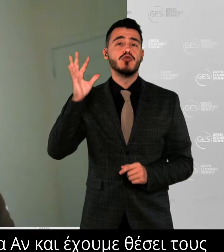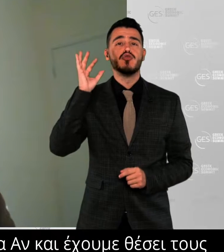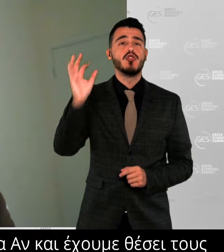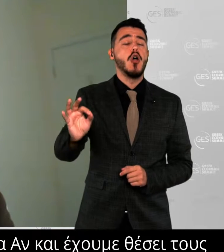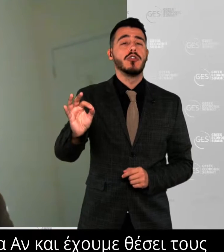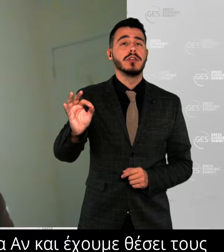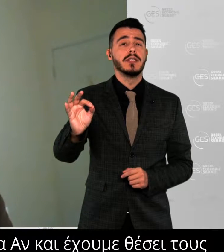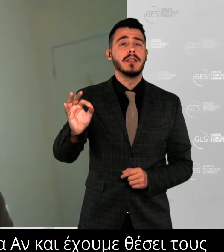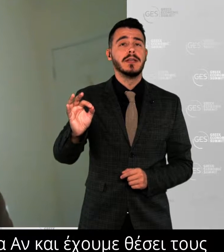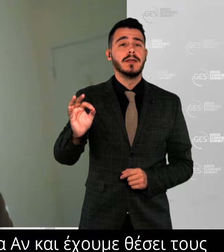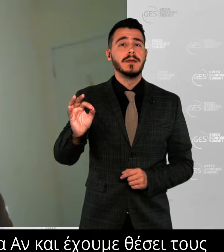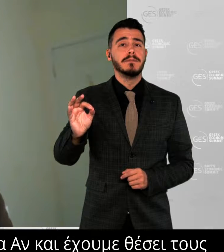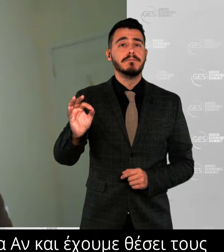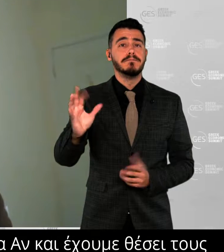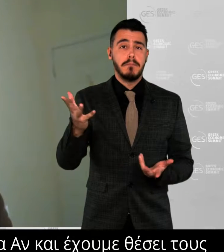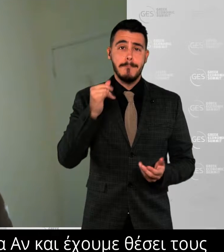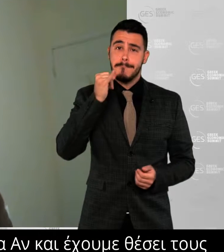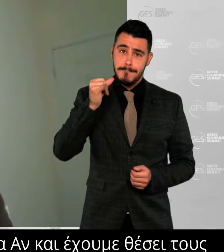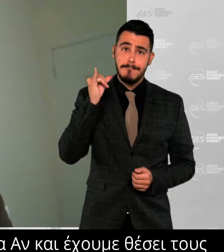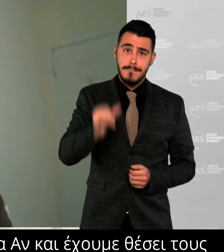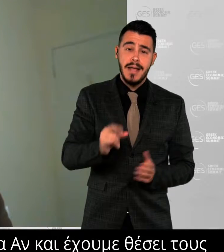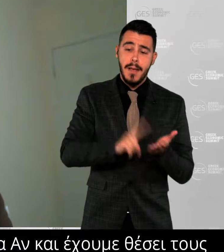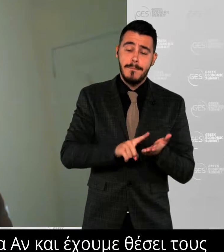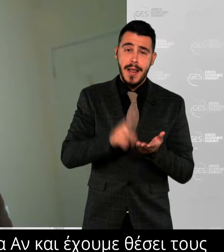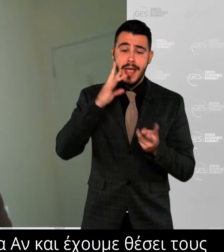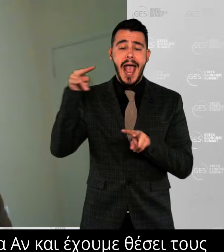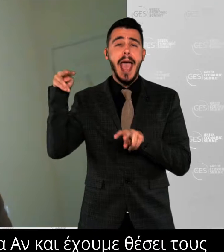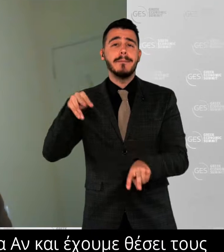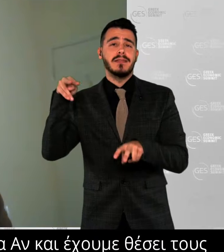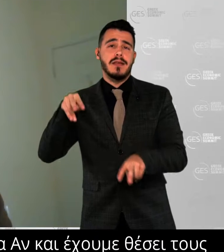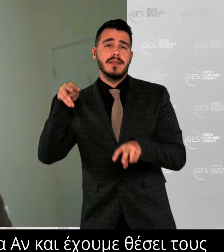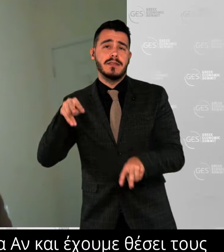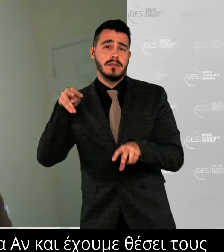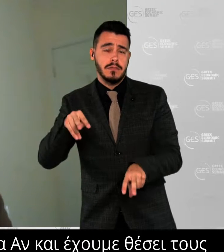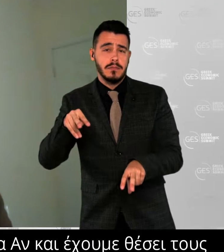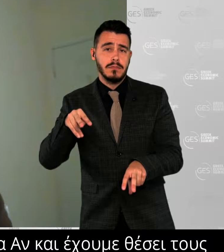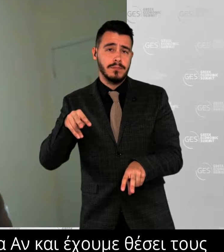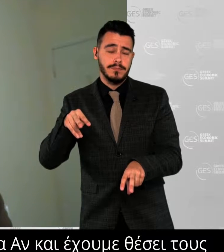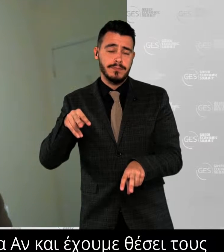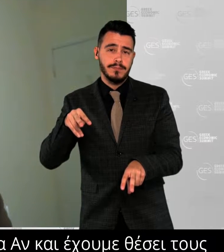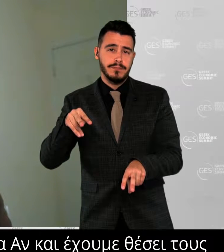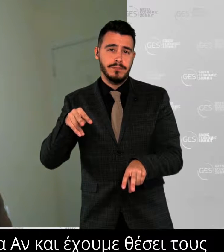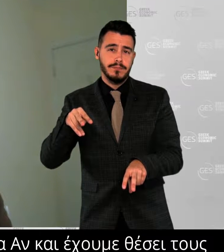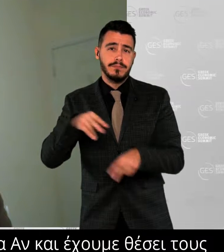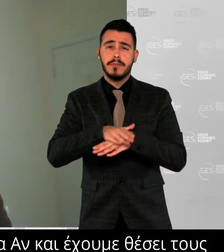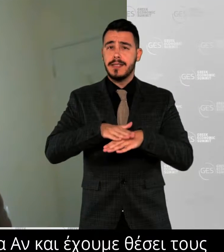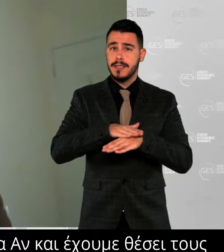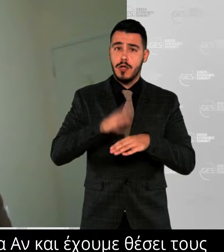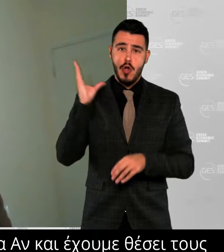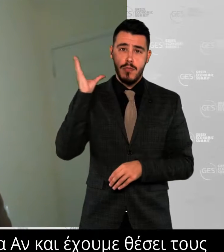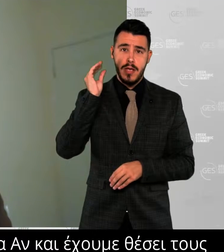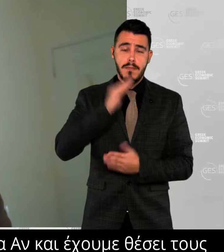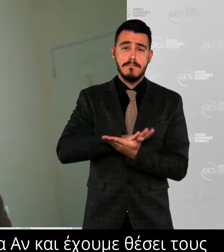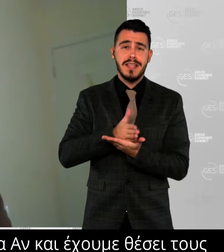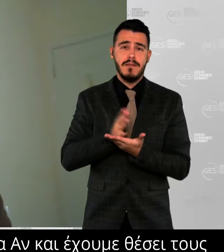challenges we might experience there are forcing activities outside of the mainstream financial sector. The Net Zero Banking Alliance is part